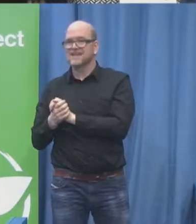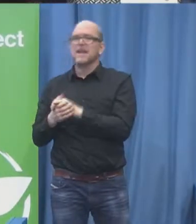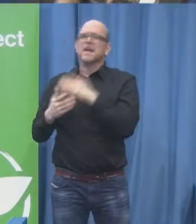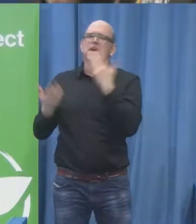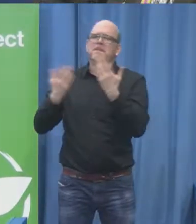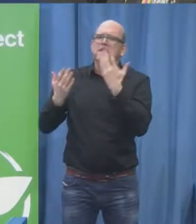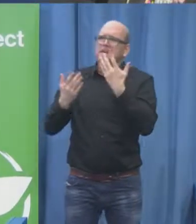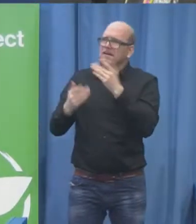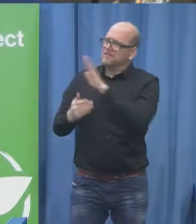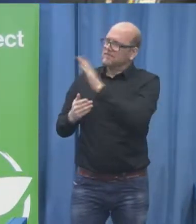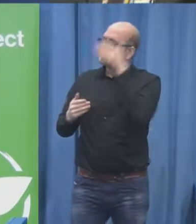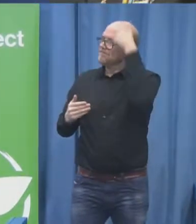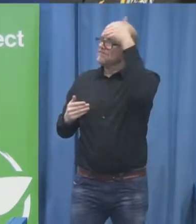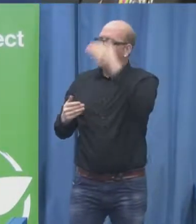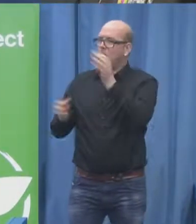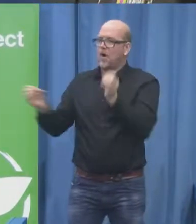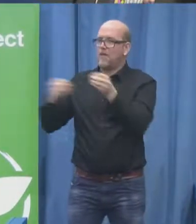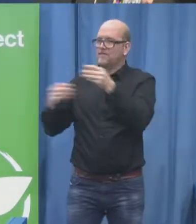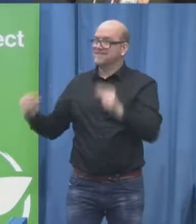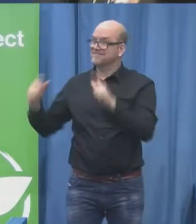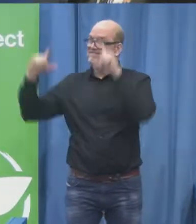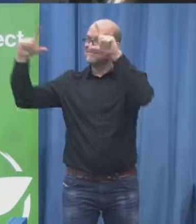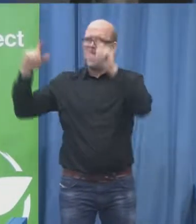so much. But we also,